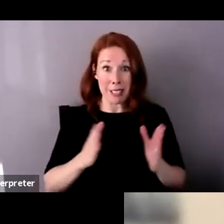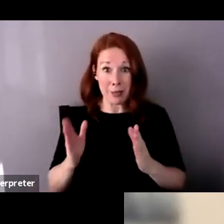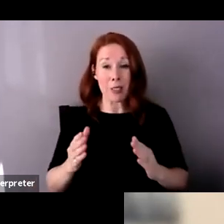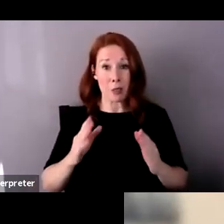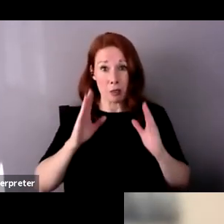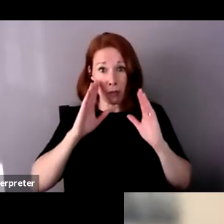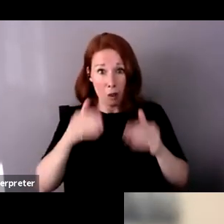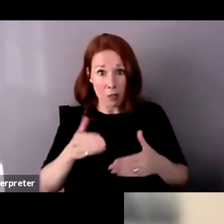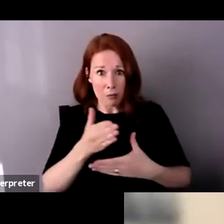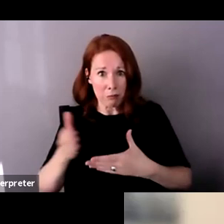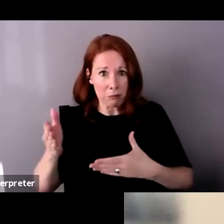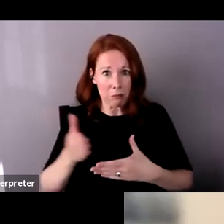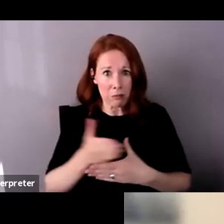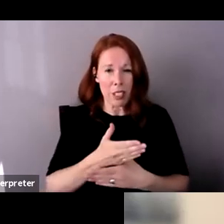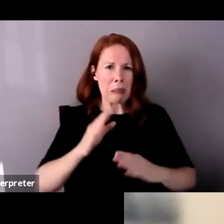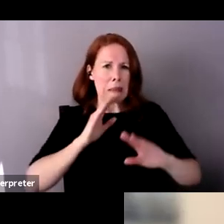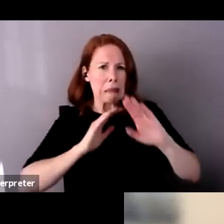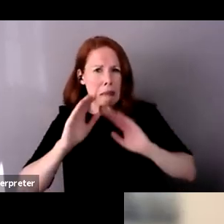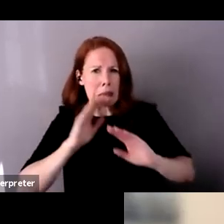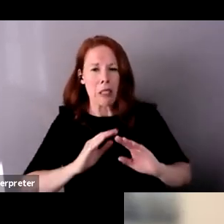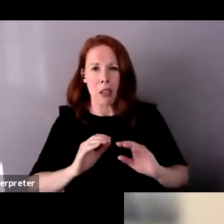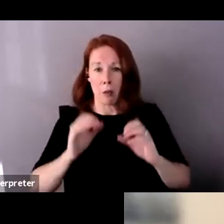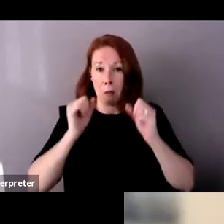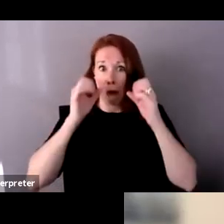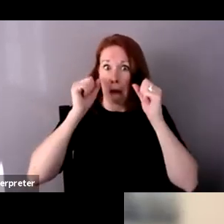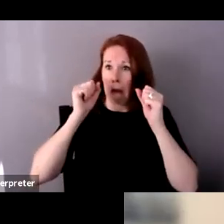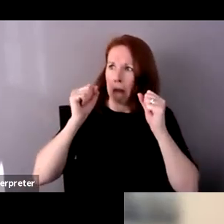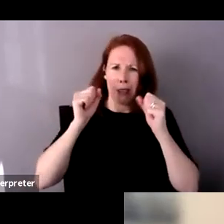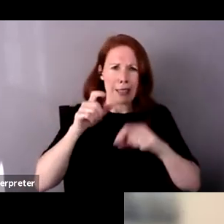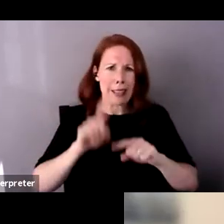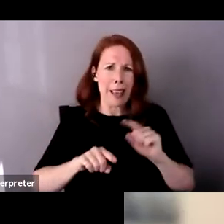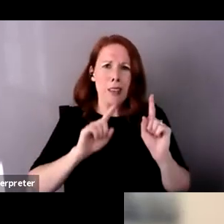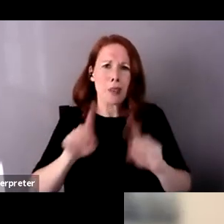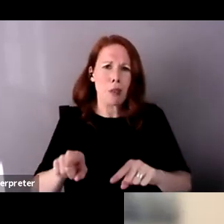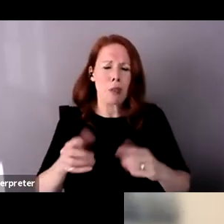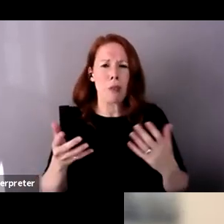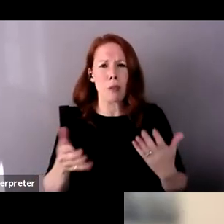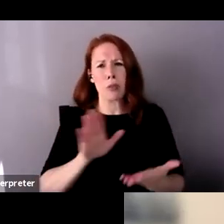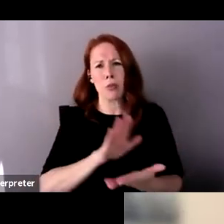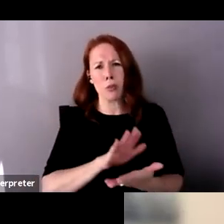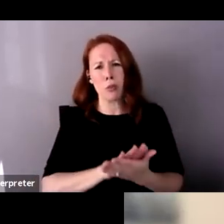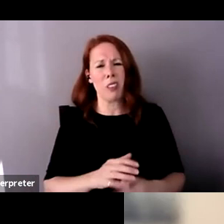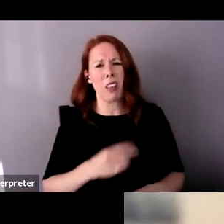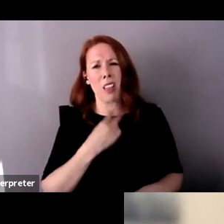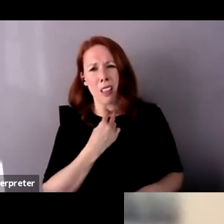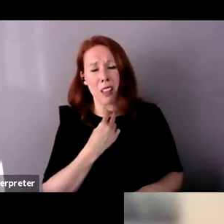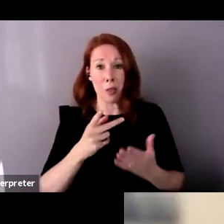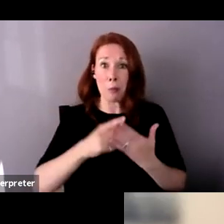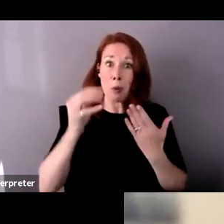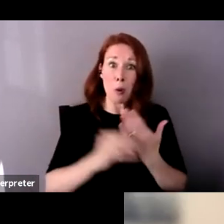who, you know, were maybe really frustrated or surprised that they weren't able to go to school or their